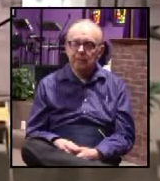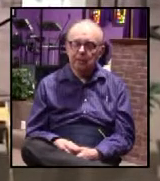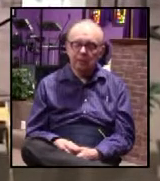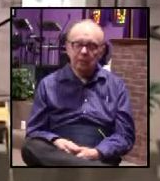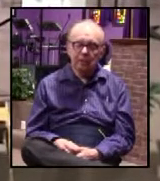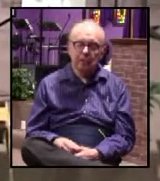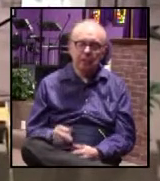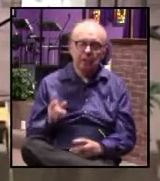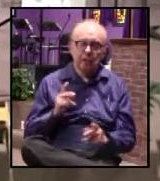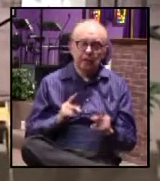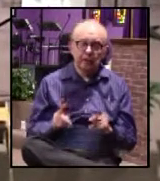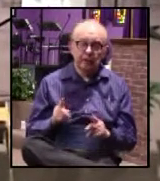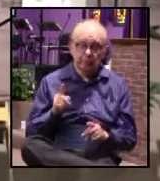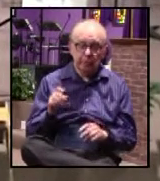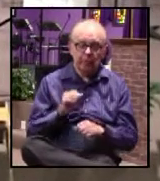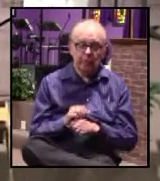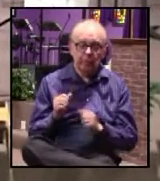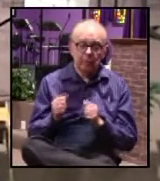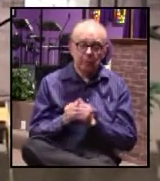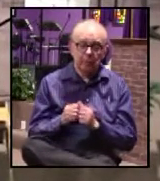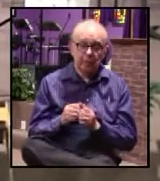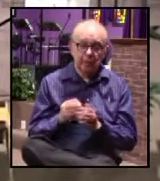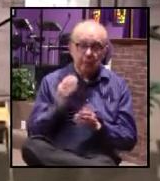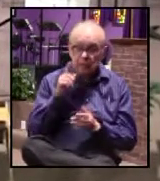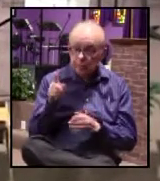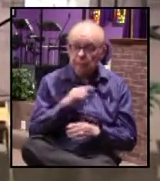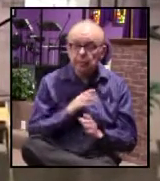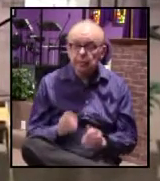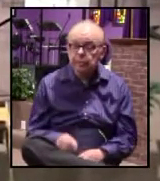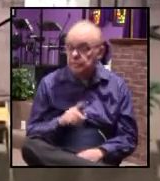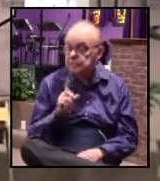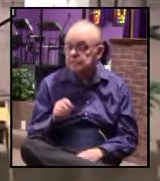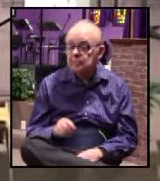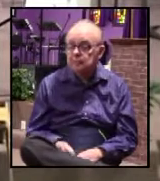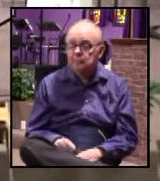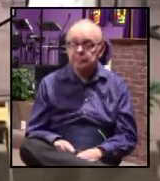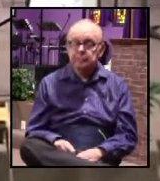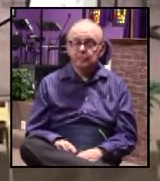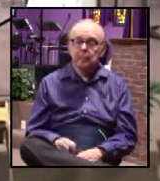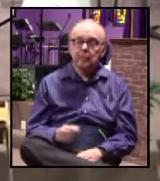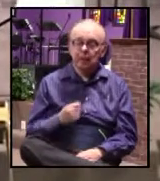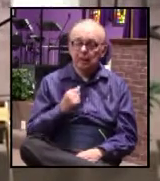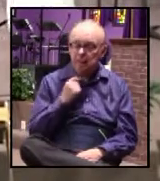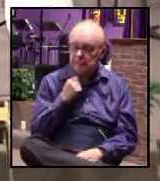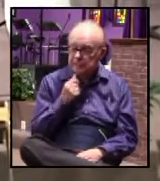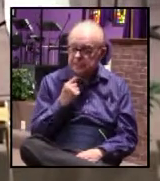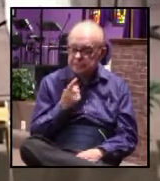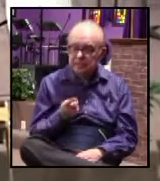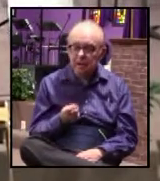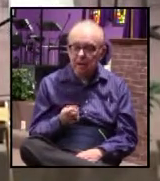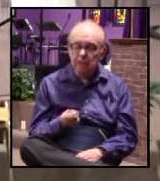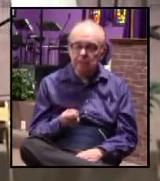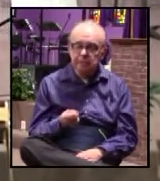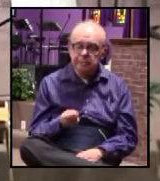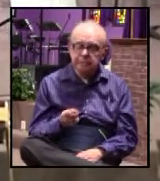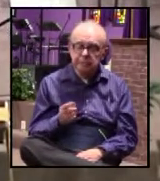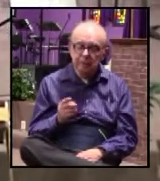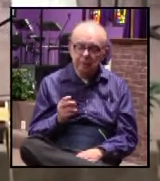Do the people that you work with know that you're a Christian? And I'm not saying that, do you